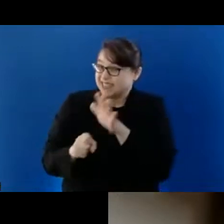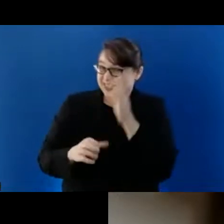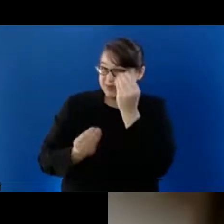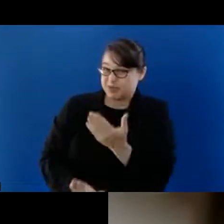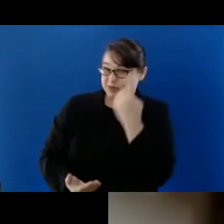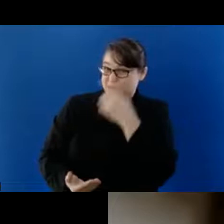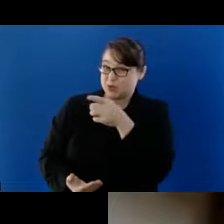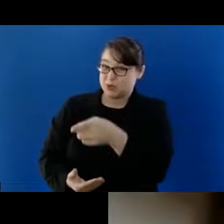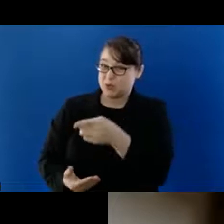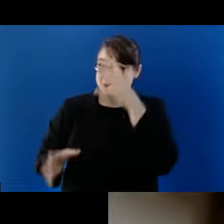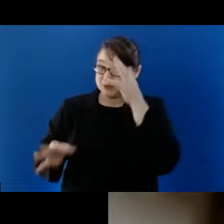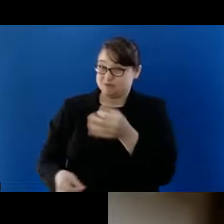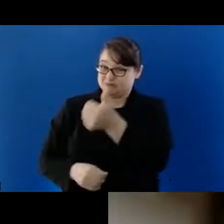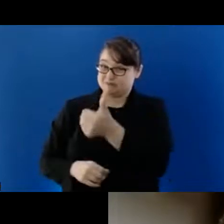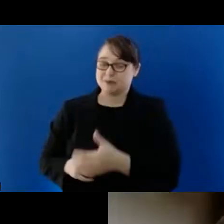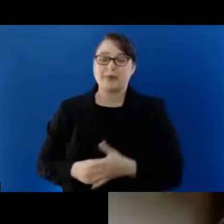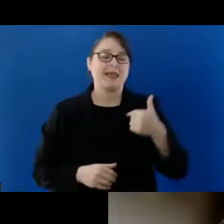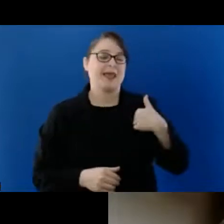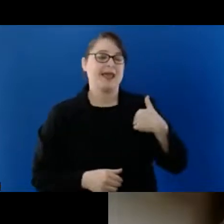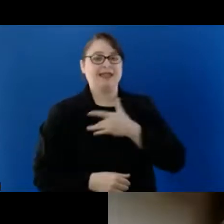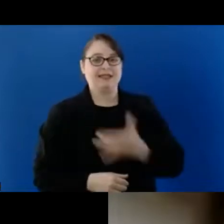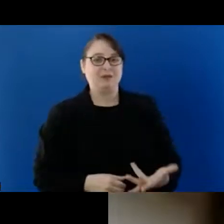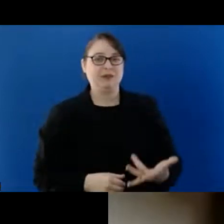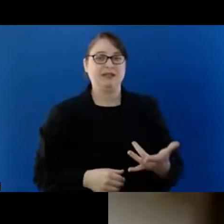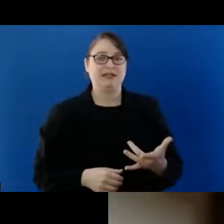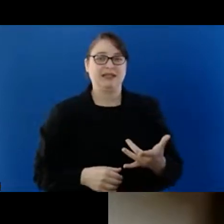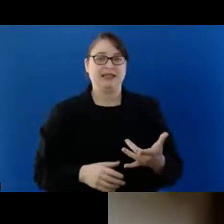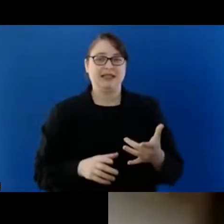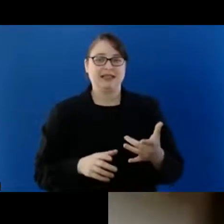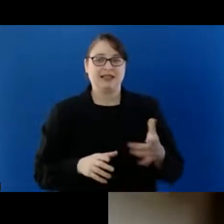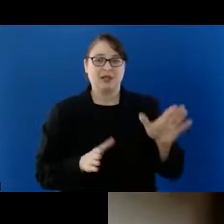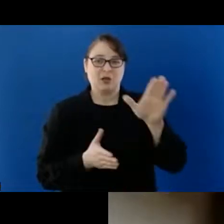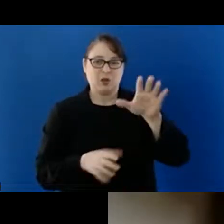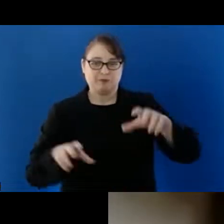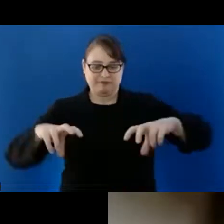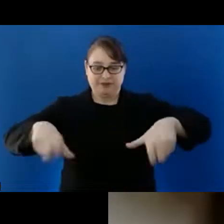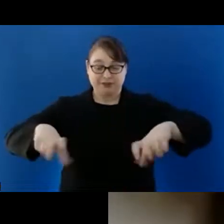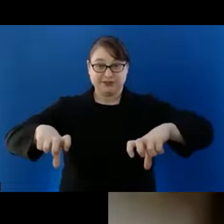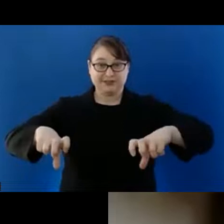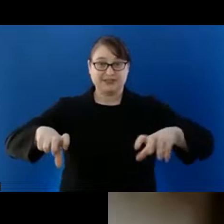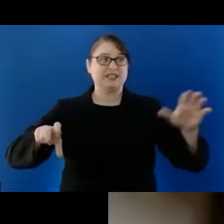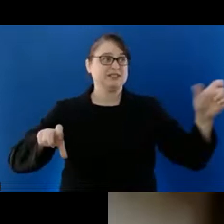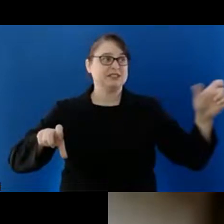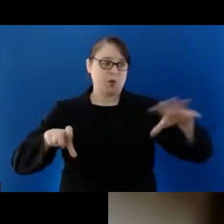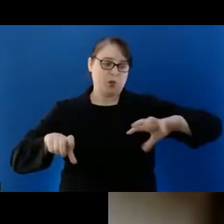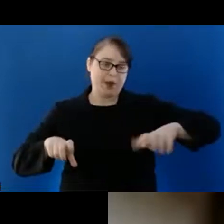decision. I typically wipe the handles on the faucets before I turn them on,